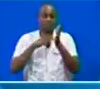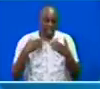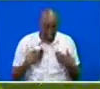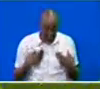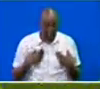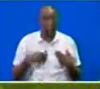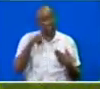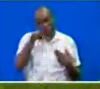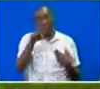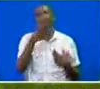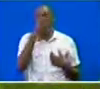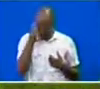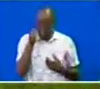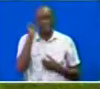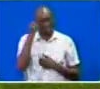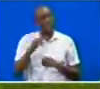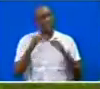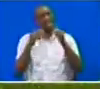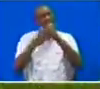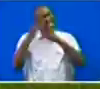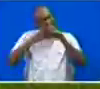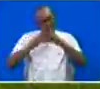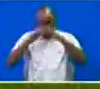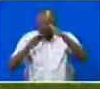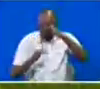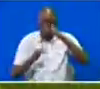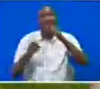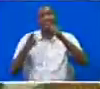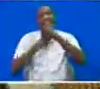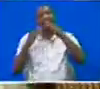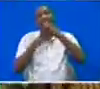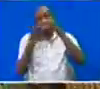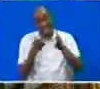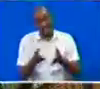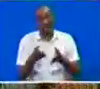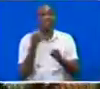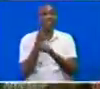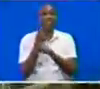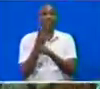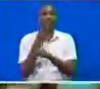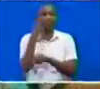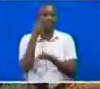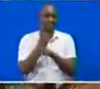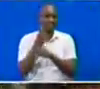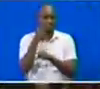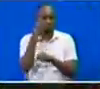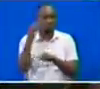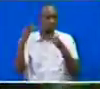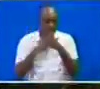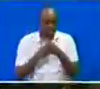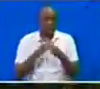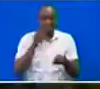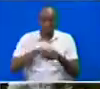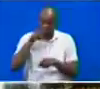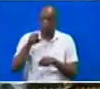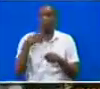the second best rise for Kenya in 9 years after occupying the 68th position in December 2008 when Harambee Stars was under